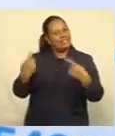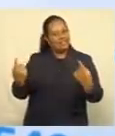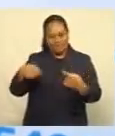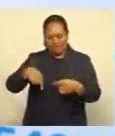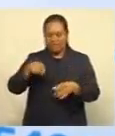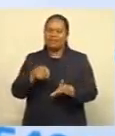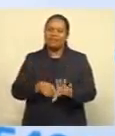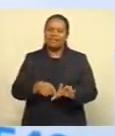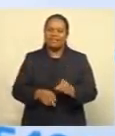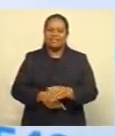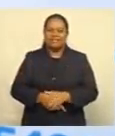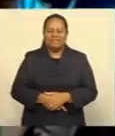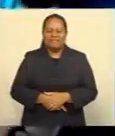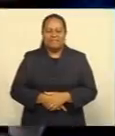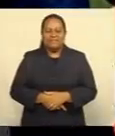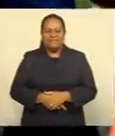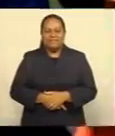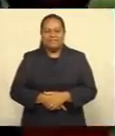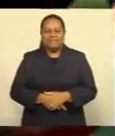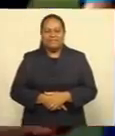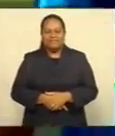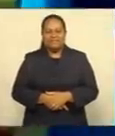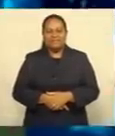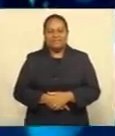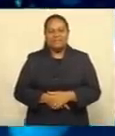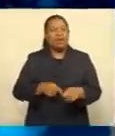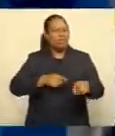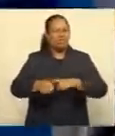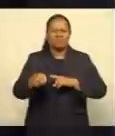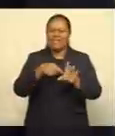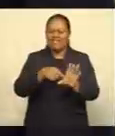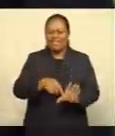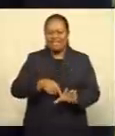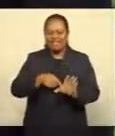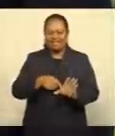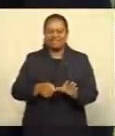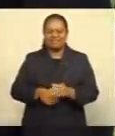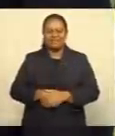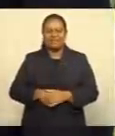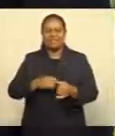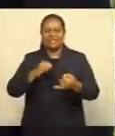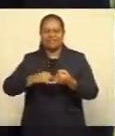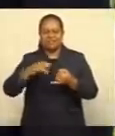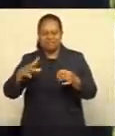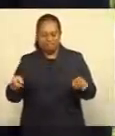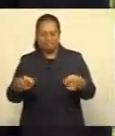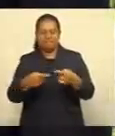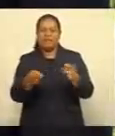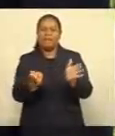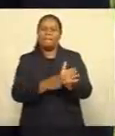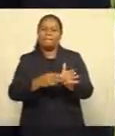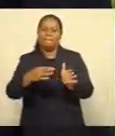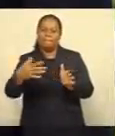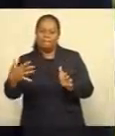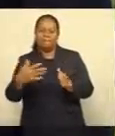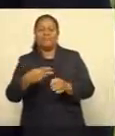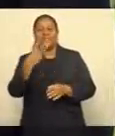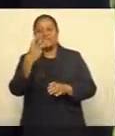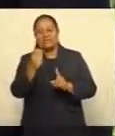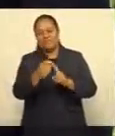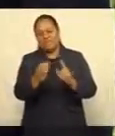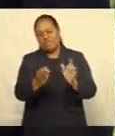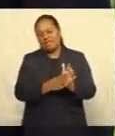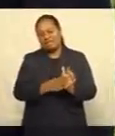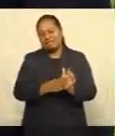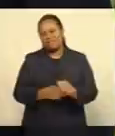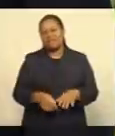year we have most of the young boys in our team. The Silktails will face Mounties at 3 p.m. on Saturday. Mounties